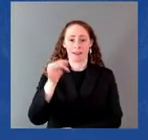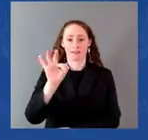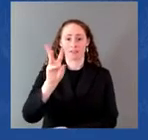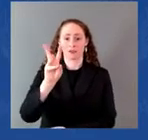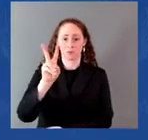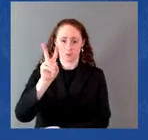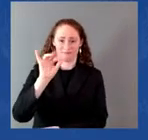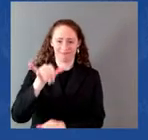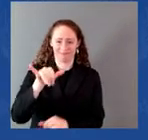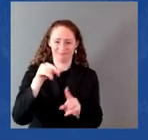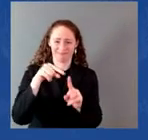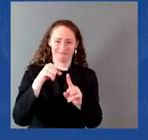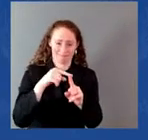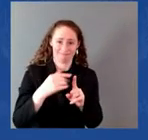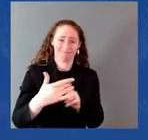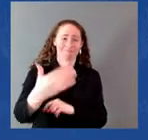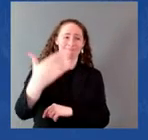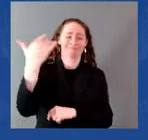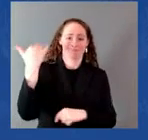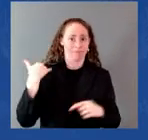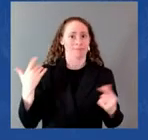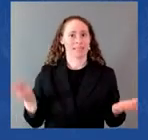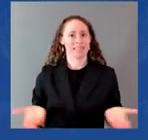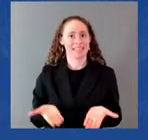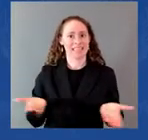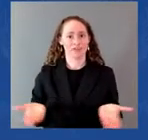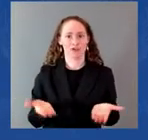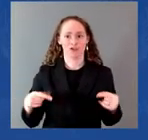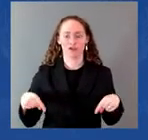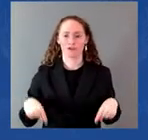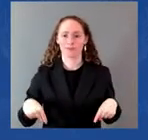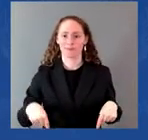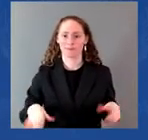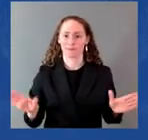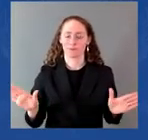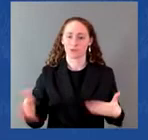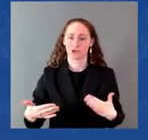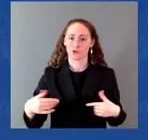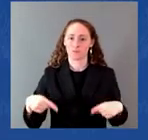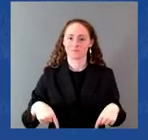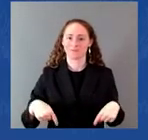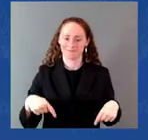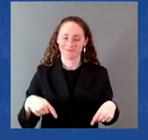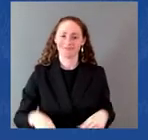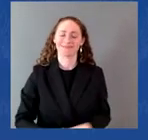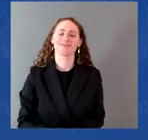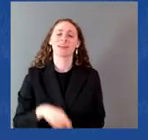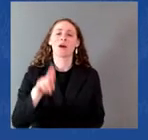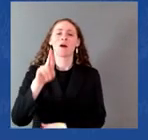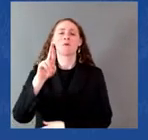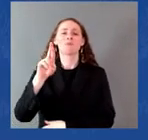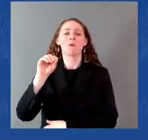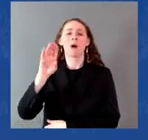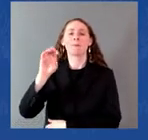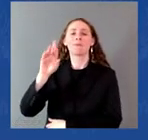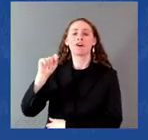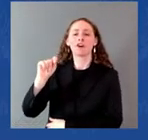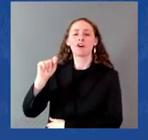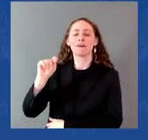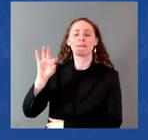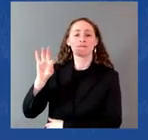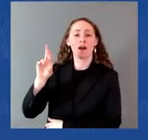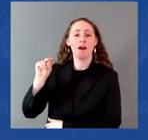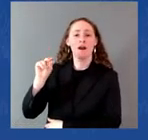Frost and other Nobel laureates were being honored for their life's work and service understanding human nature and the human